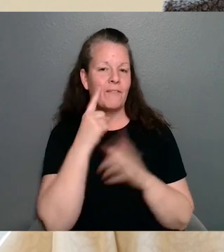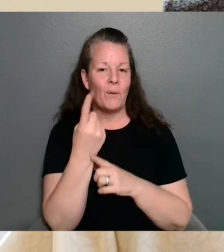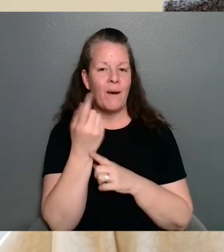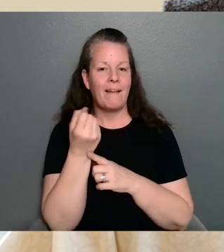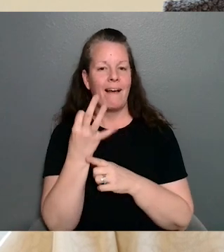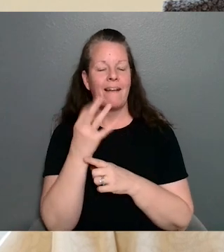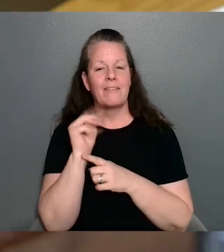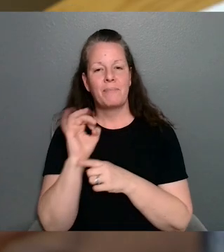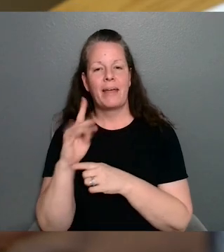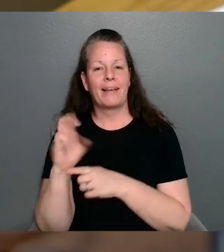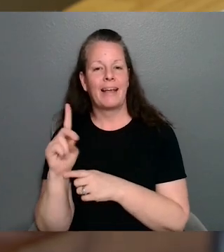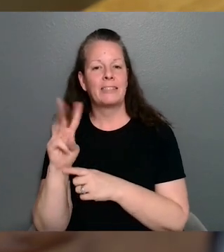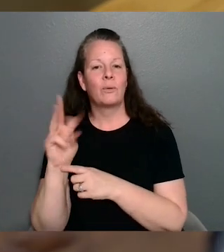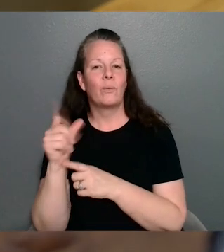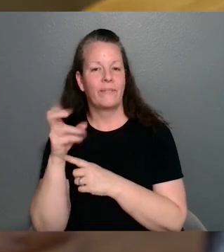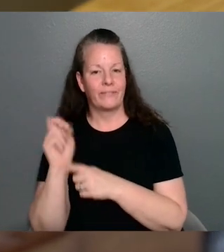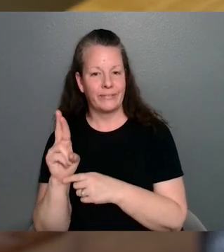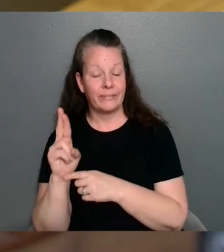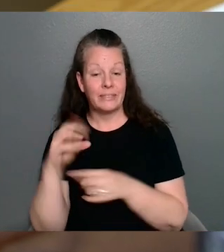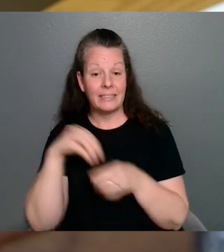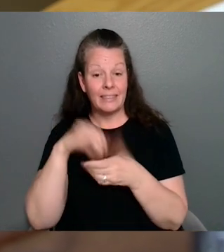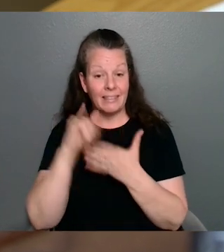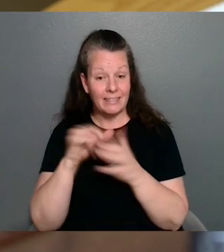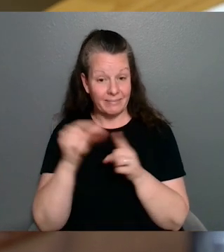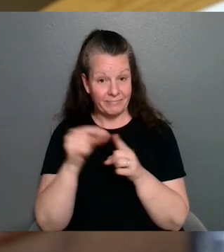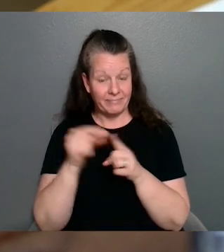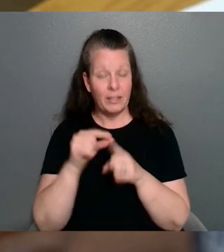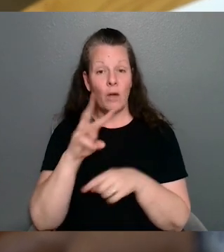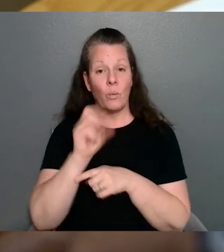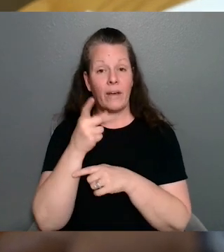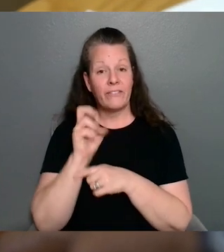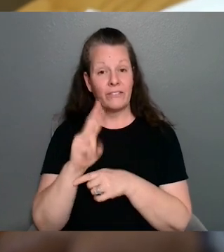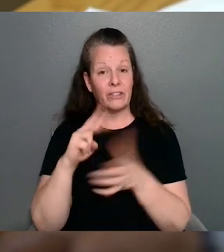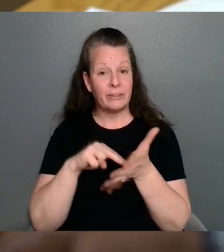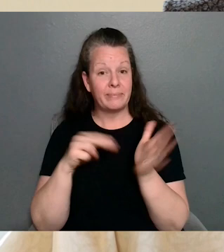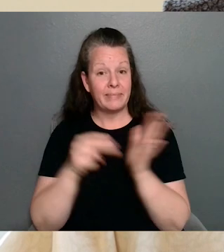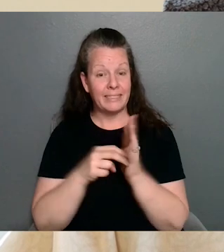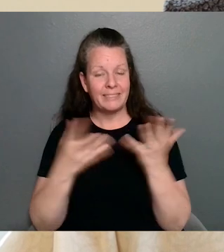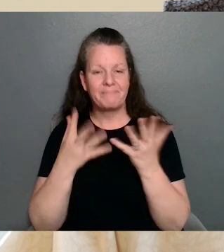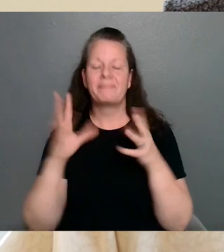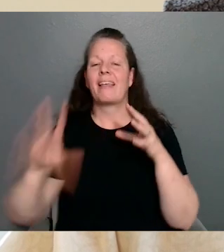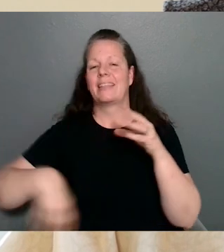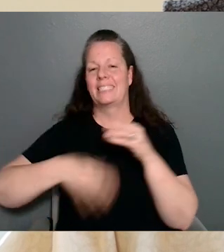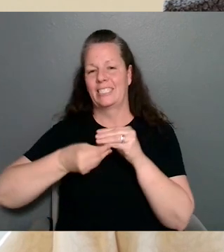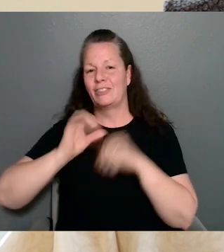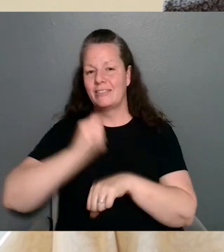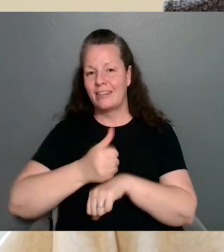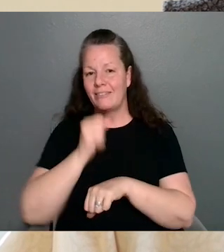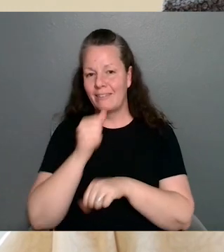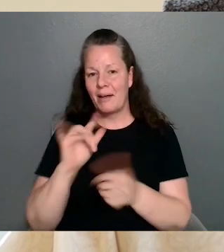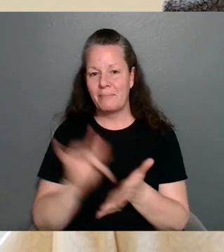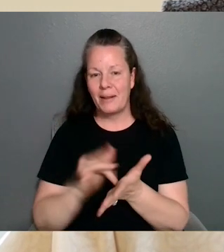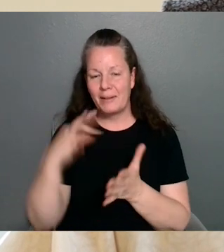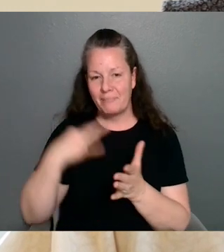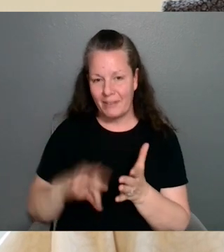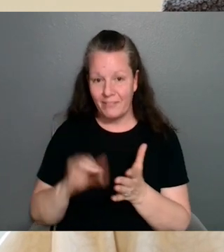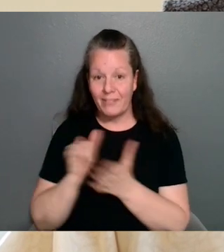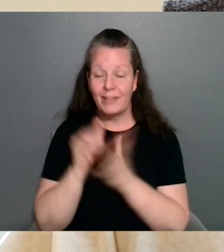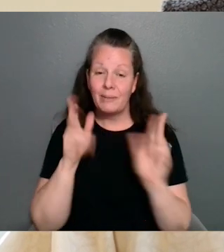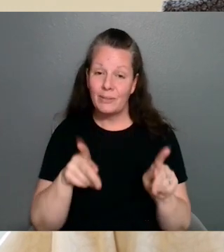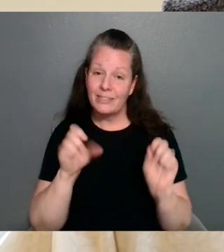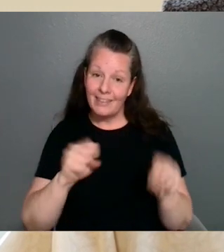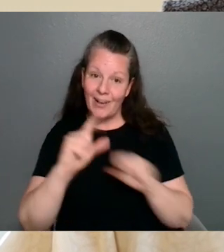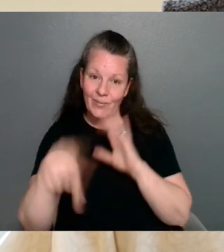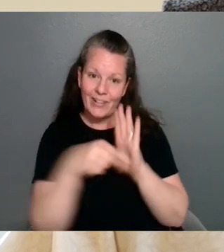qualify for one of Medicaid's waivers. In this context, the term waiver simply means an additional set of non-medical benefits for